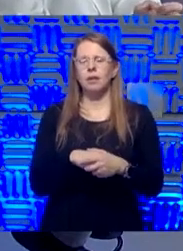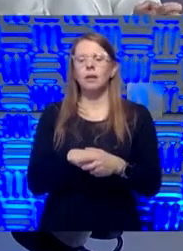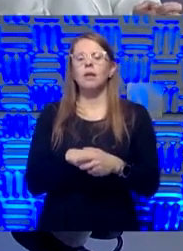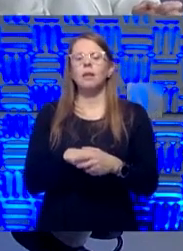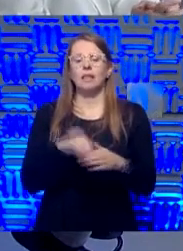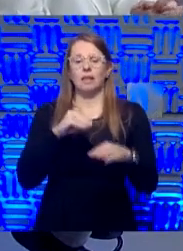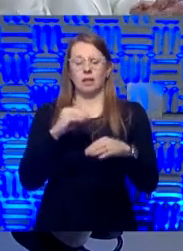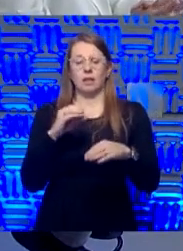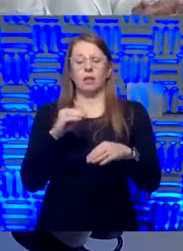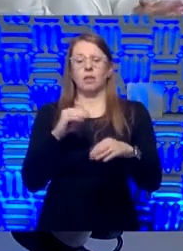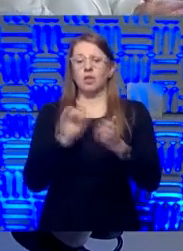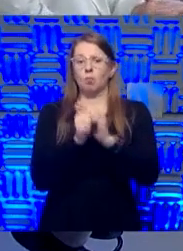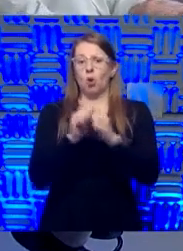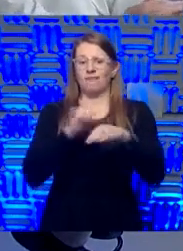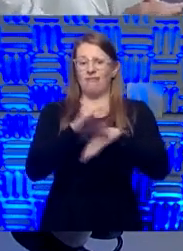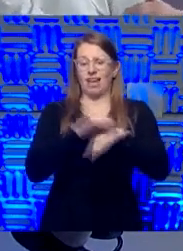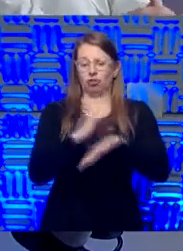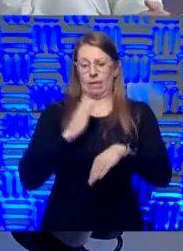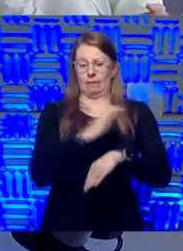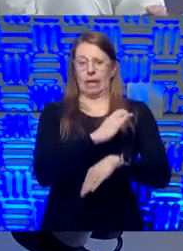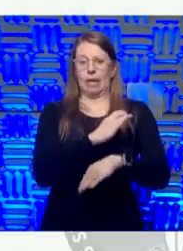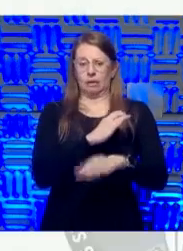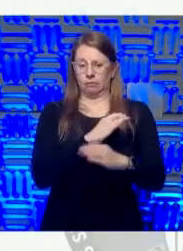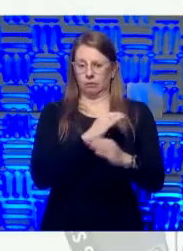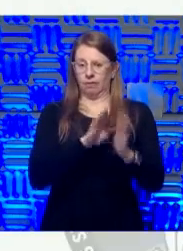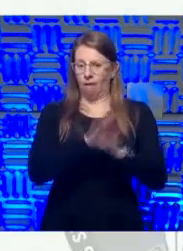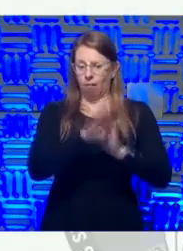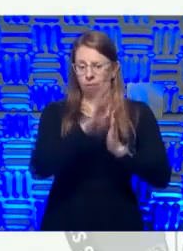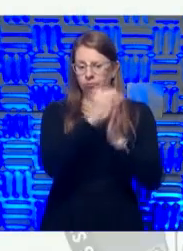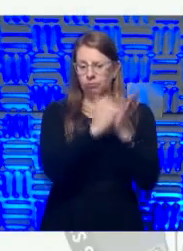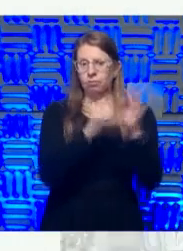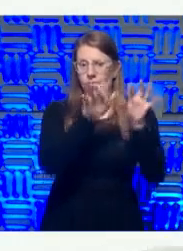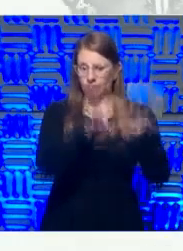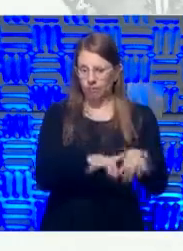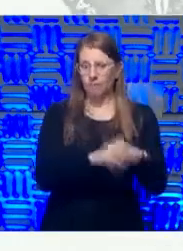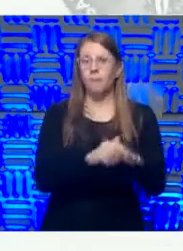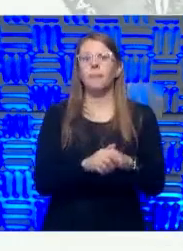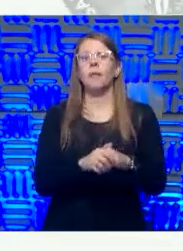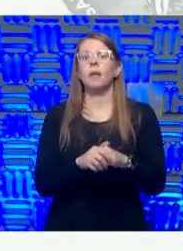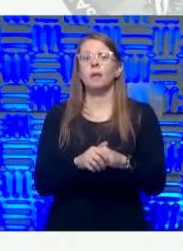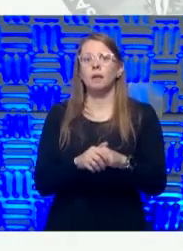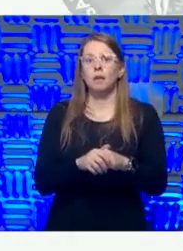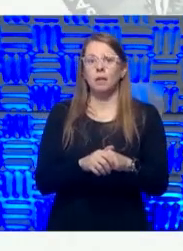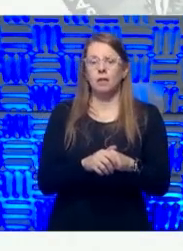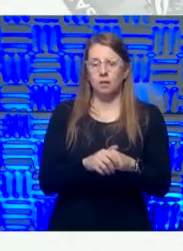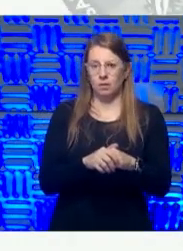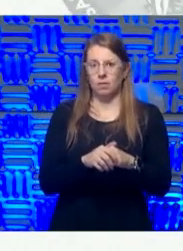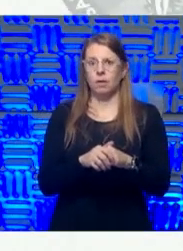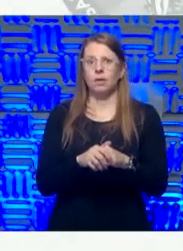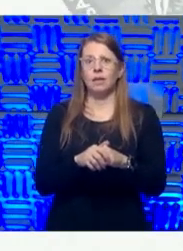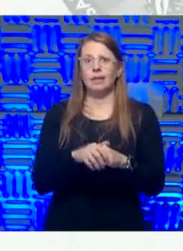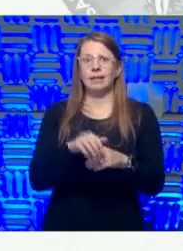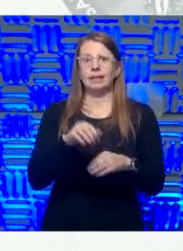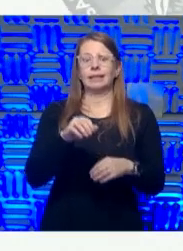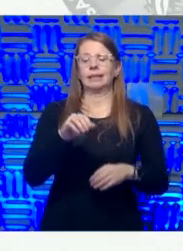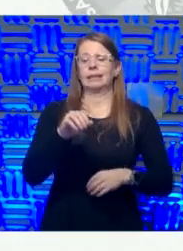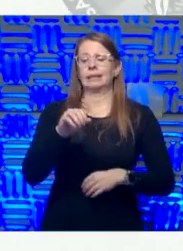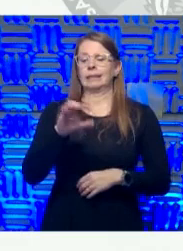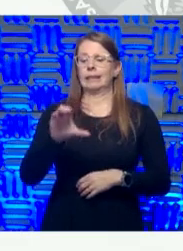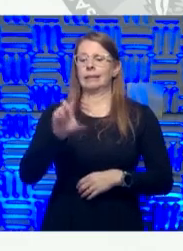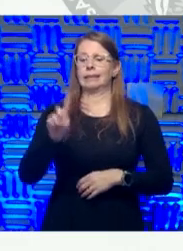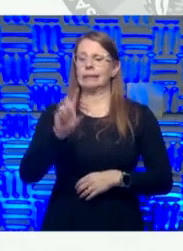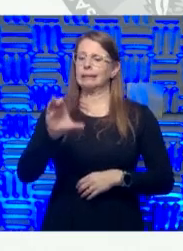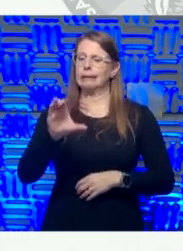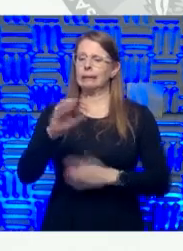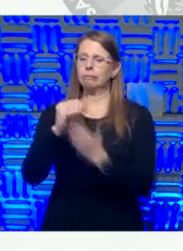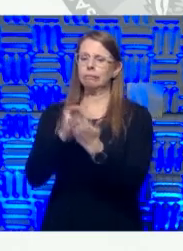Advisory. It's out there on that website. The Kansas Parks and Recreation has their resource. CDC, when I looked at that, is